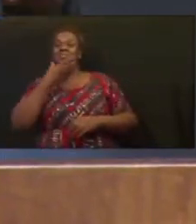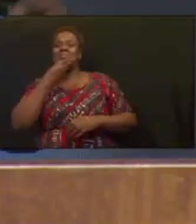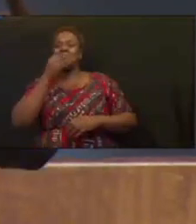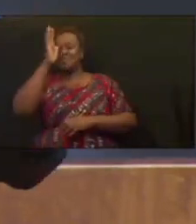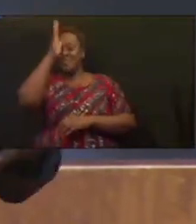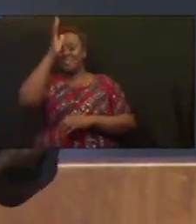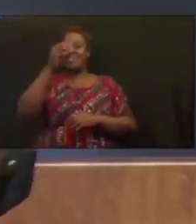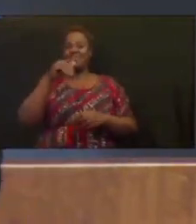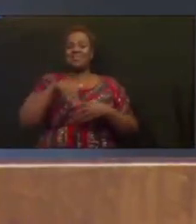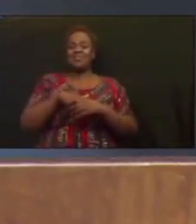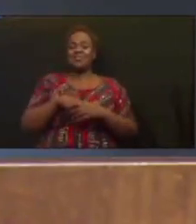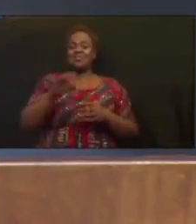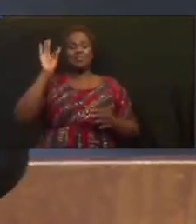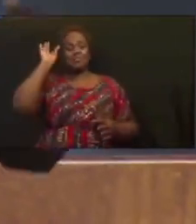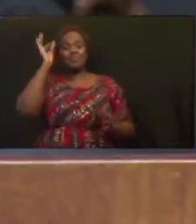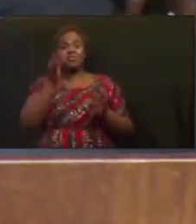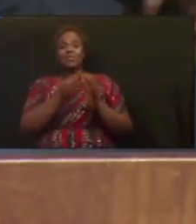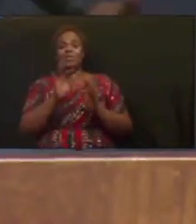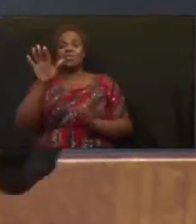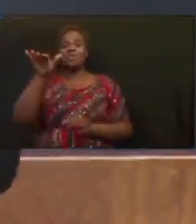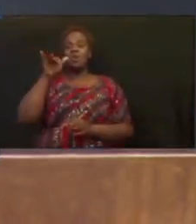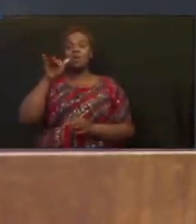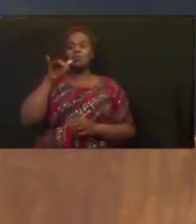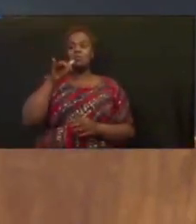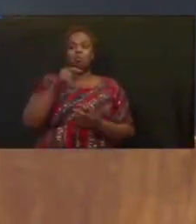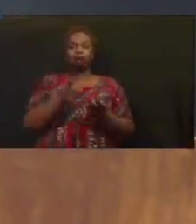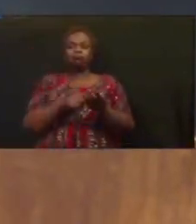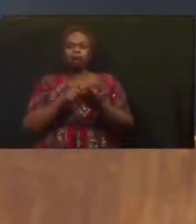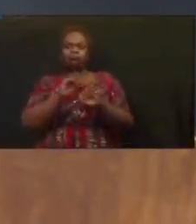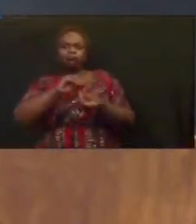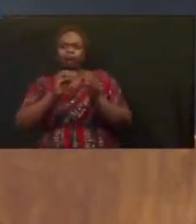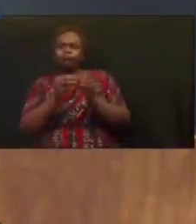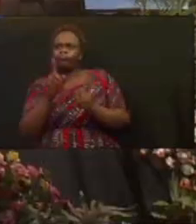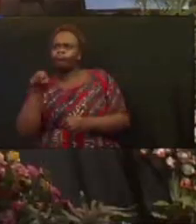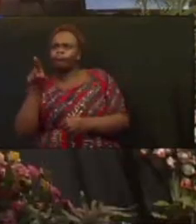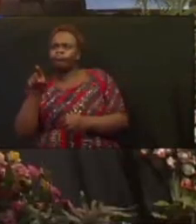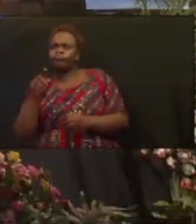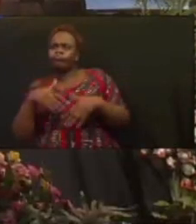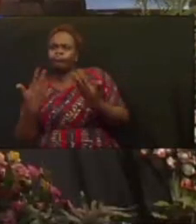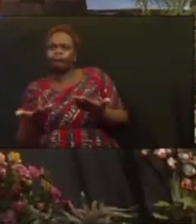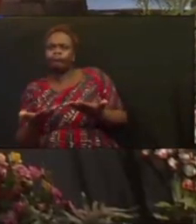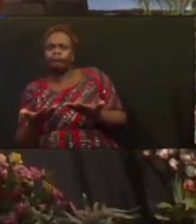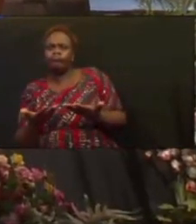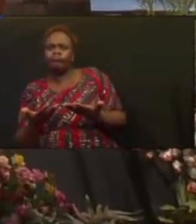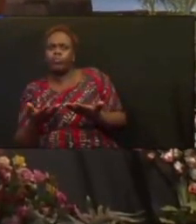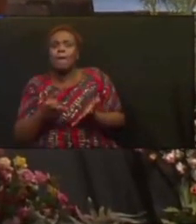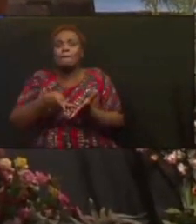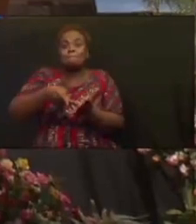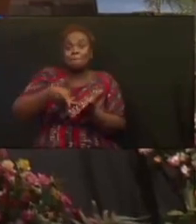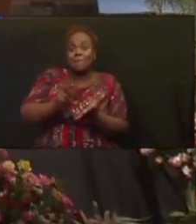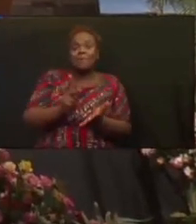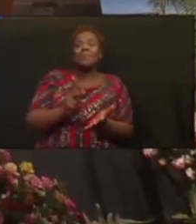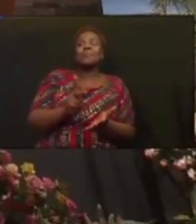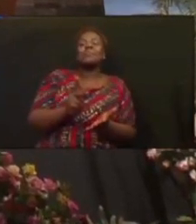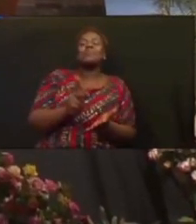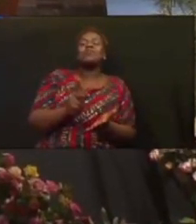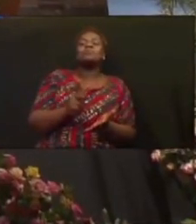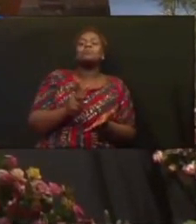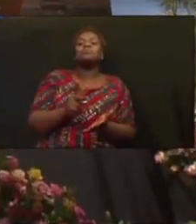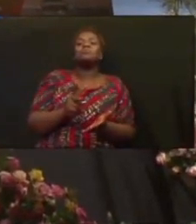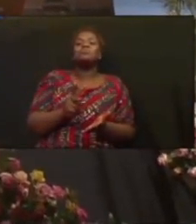does it take to run the program of God for 1 year? And they will write it off like they are buying a recharge